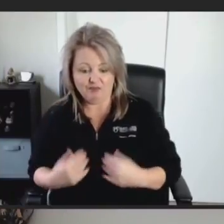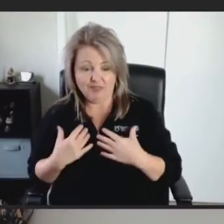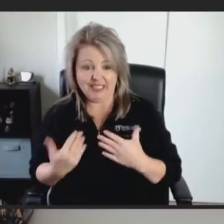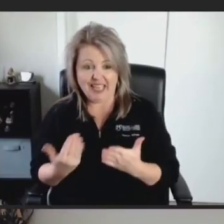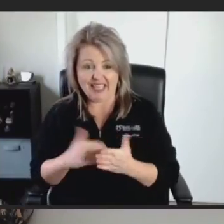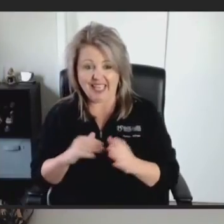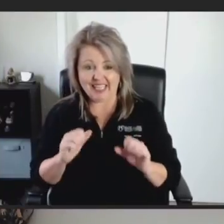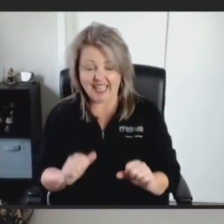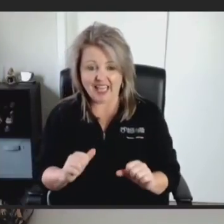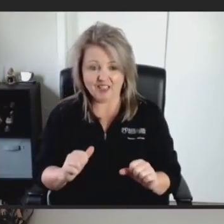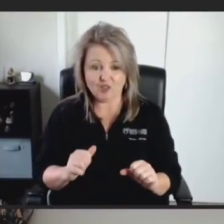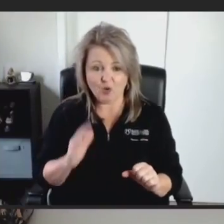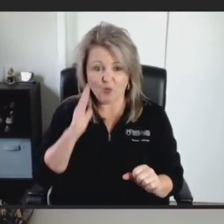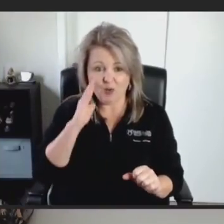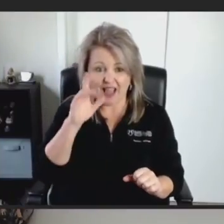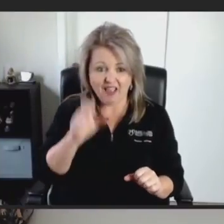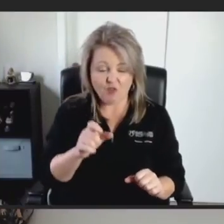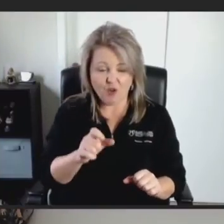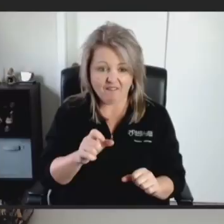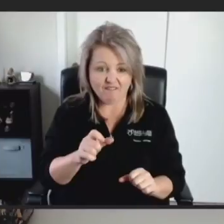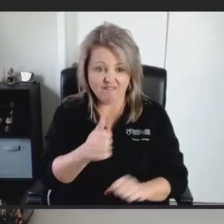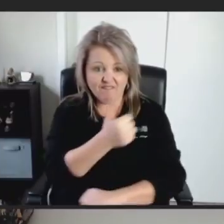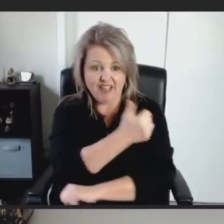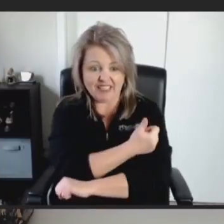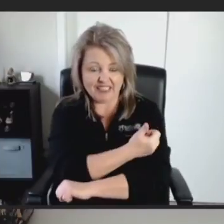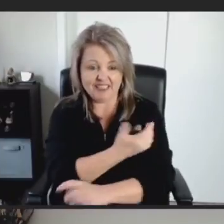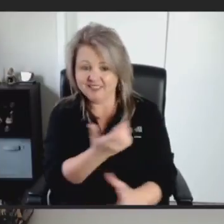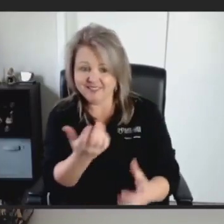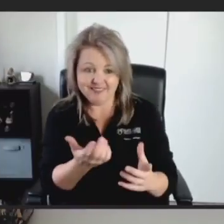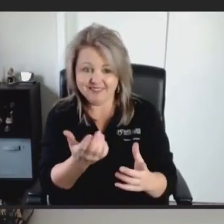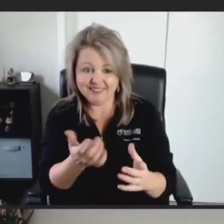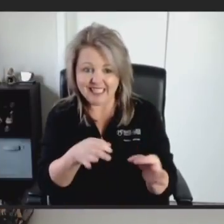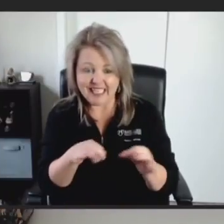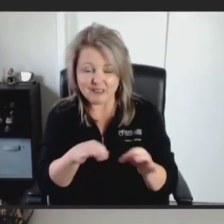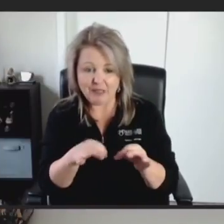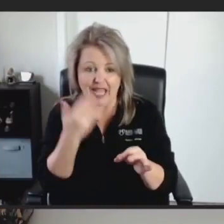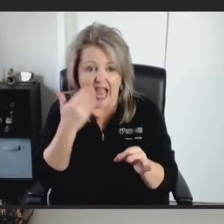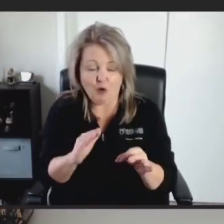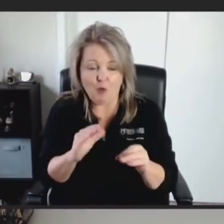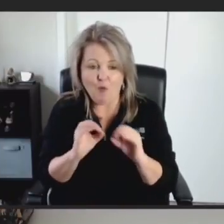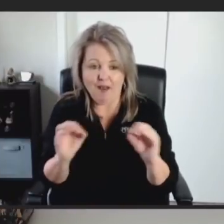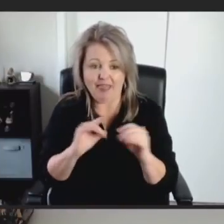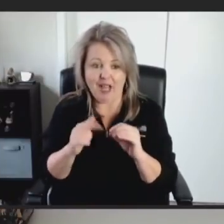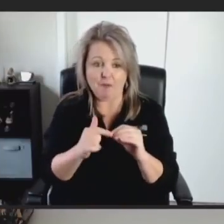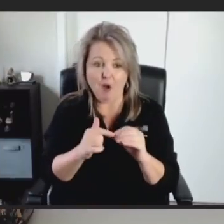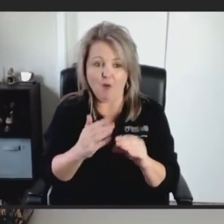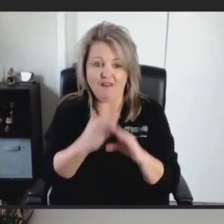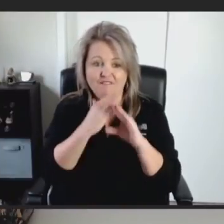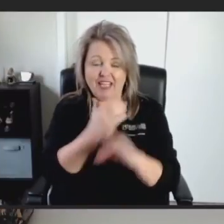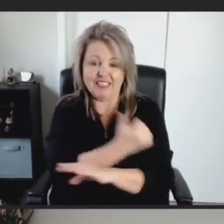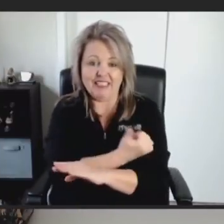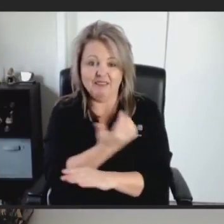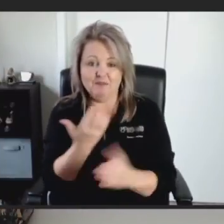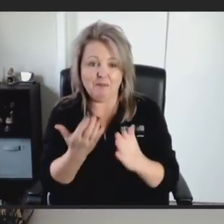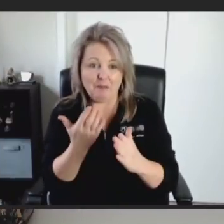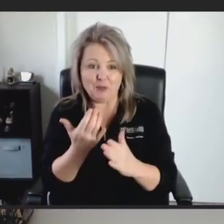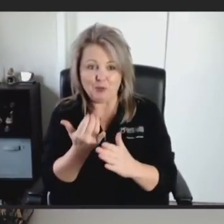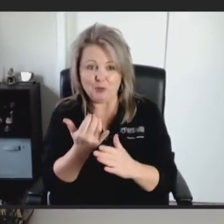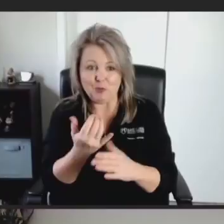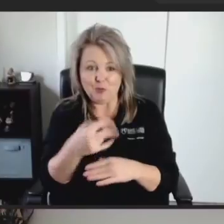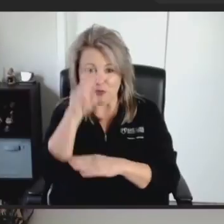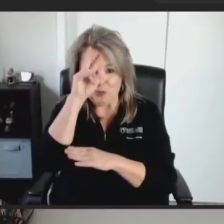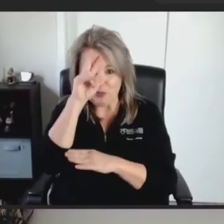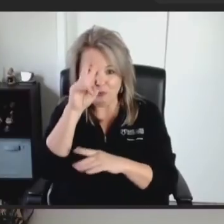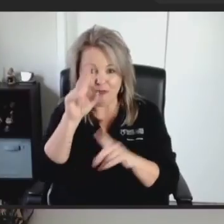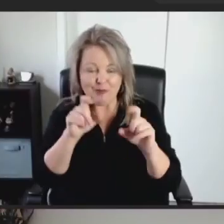3-7 months later, you can get COVID again. So I don't know. I don't know anything about vaccines, so maybe that's a stupid question.